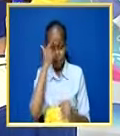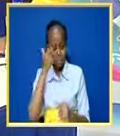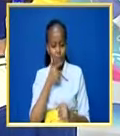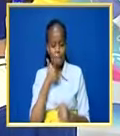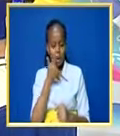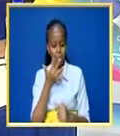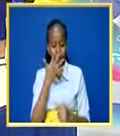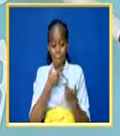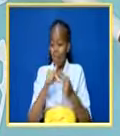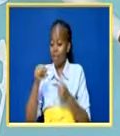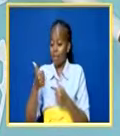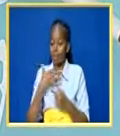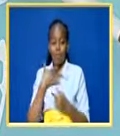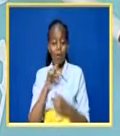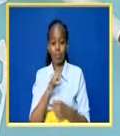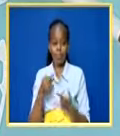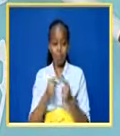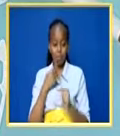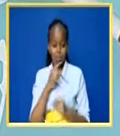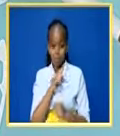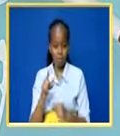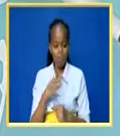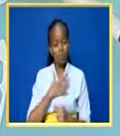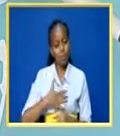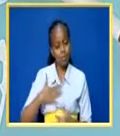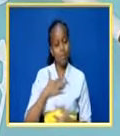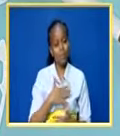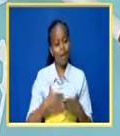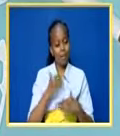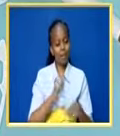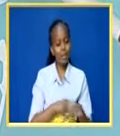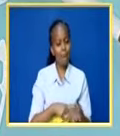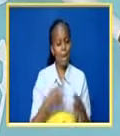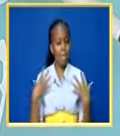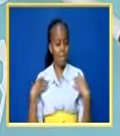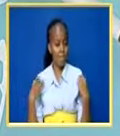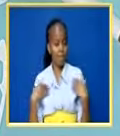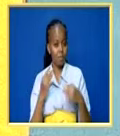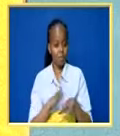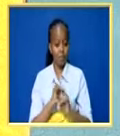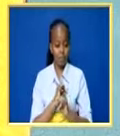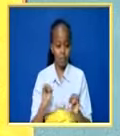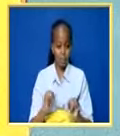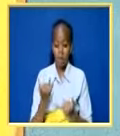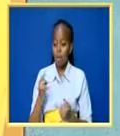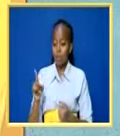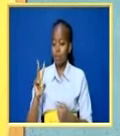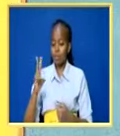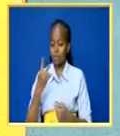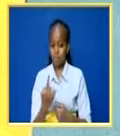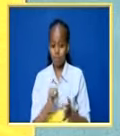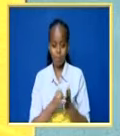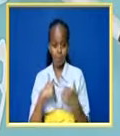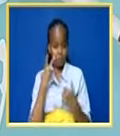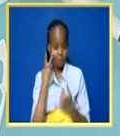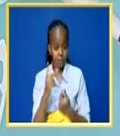there are those who will just like you, but they'll tell you, please practice good Grooming. Hygiene. So this is the second one we have seen.